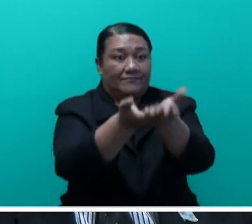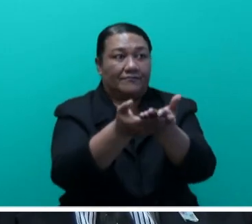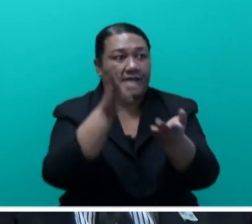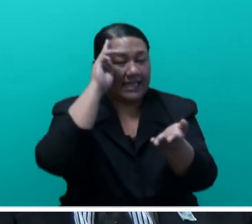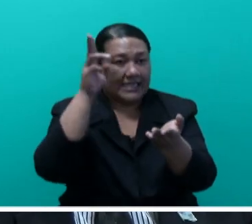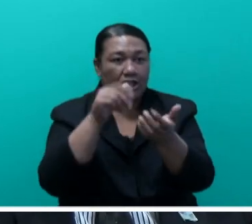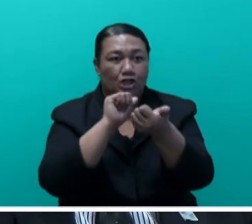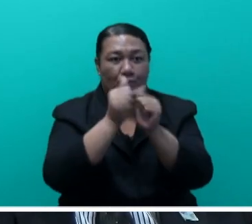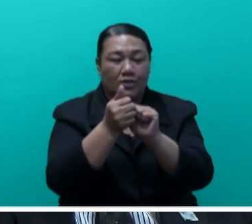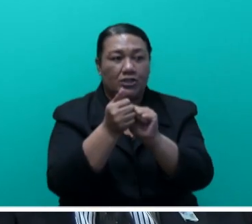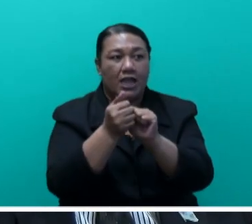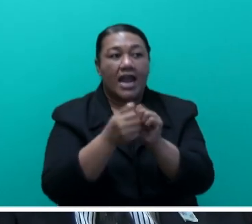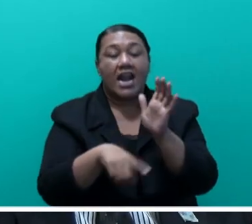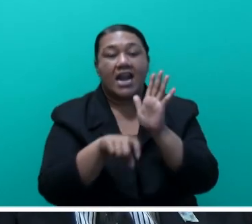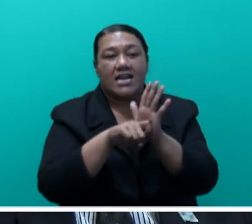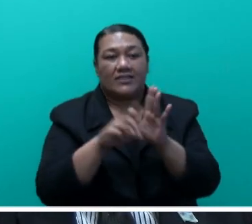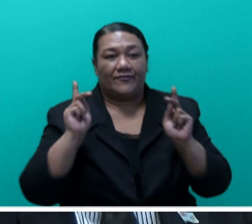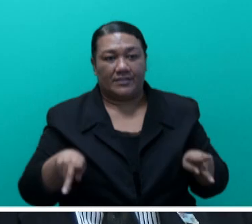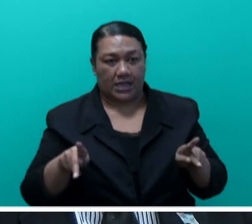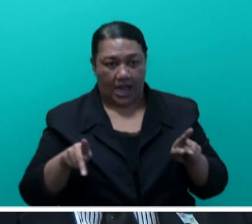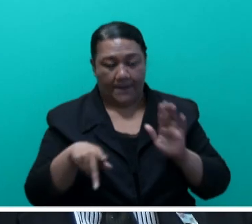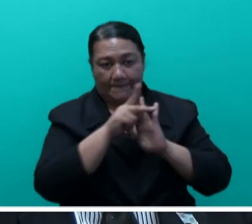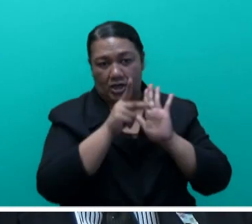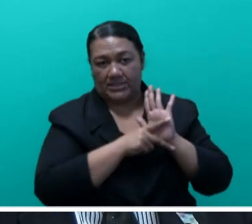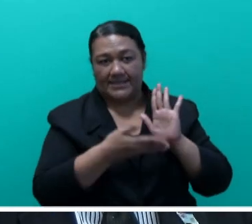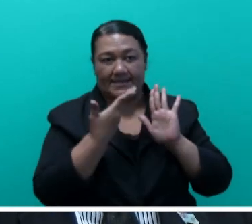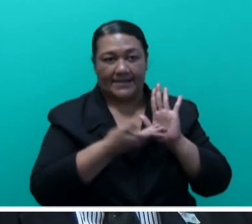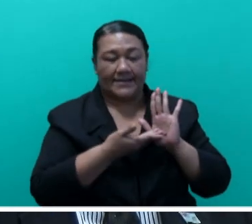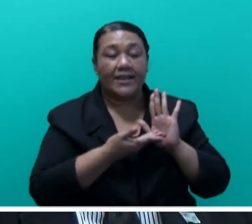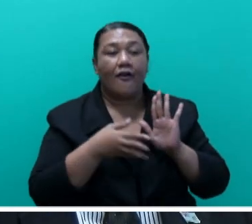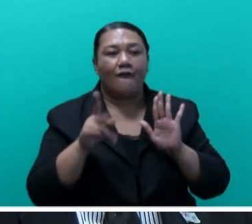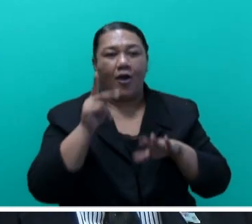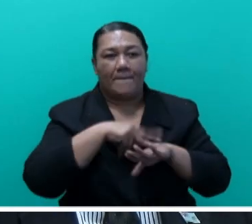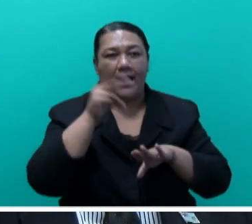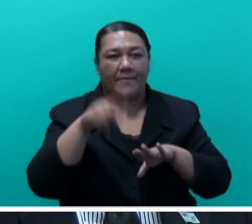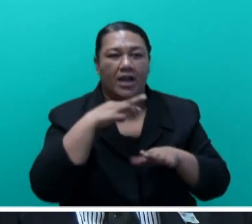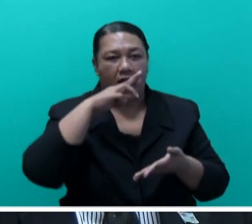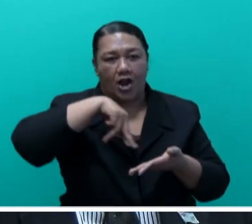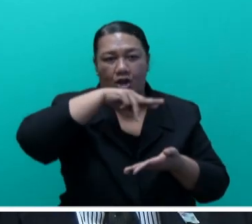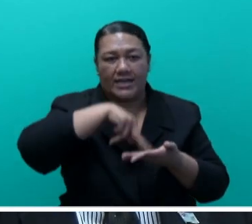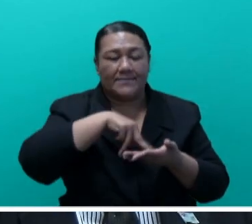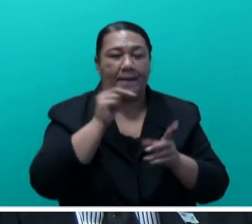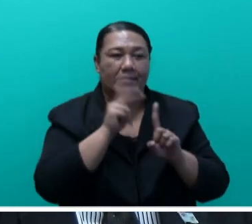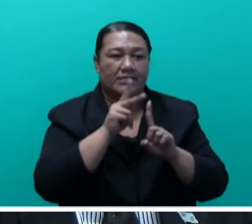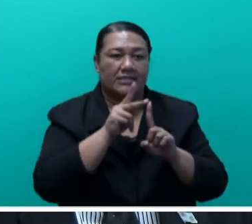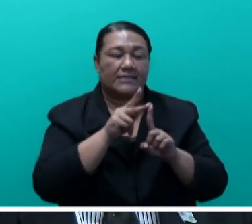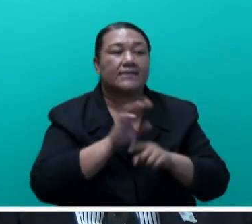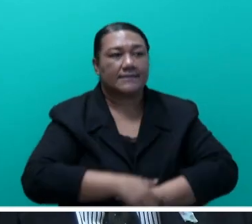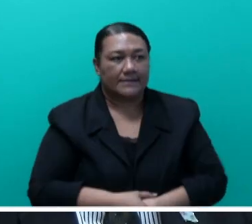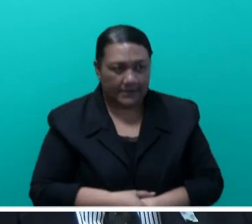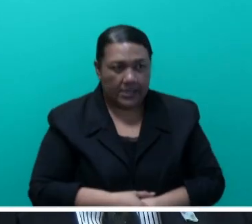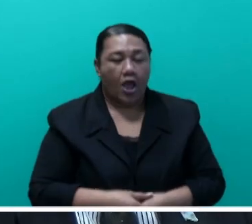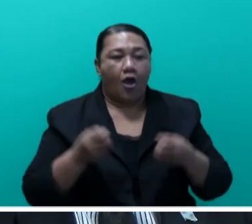Sports, Recreation and Physical Activity Policy for the parliamentary recording purposes. And I also offer my